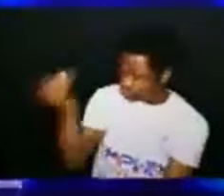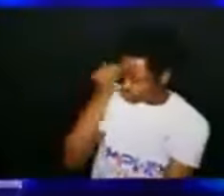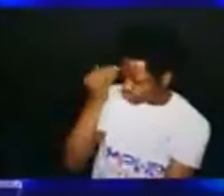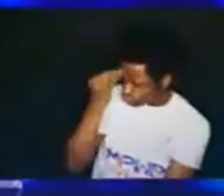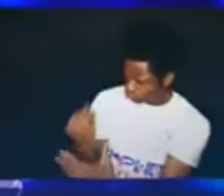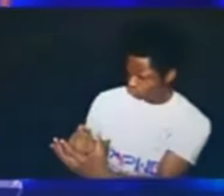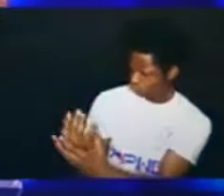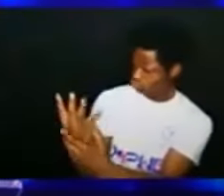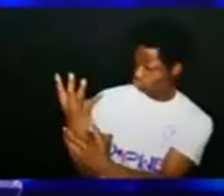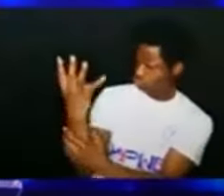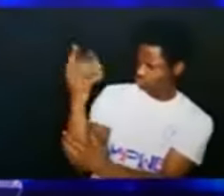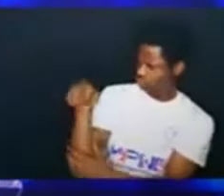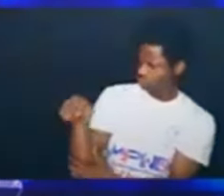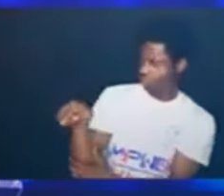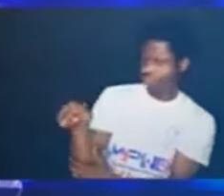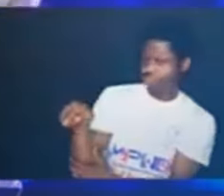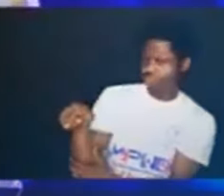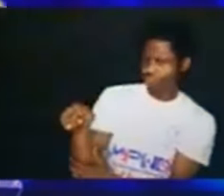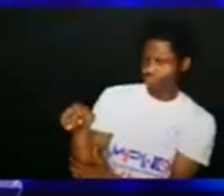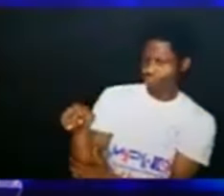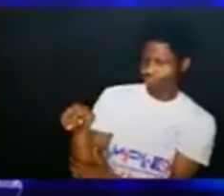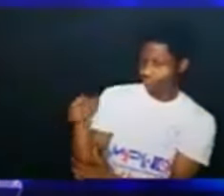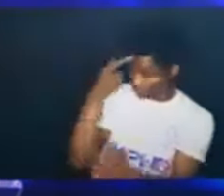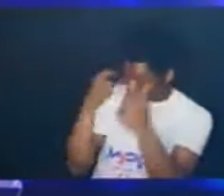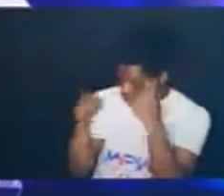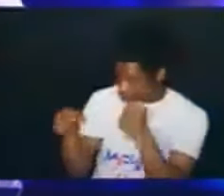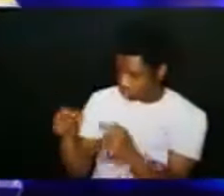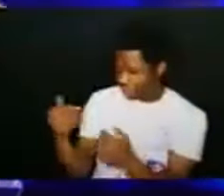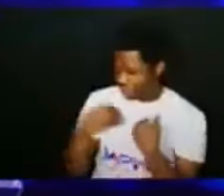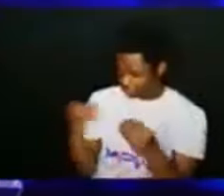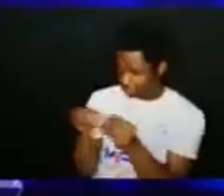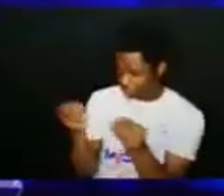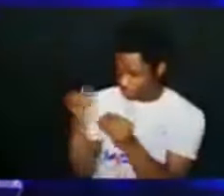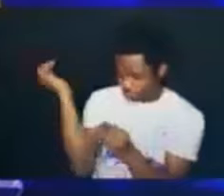the amount of knowledge this person has makes his conscience strong. But there's